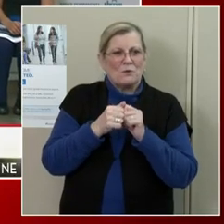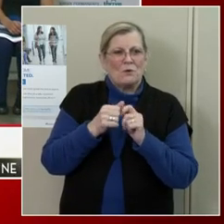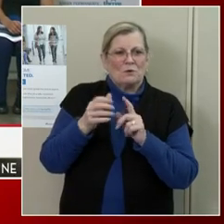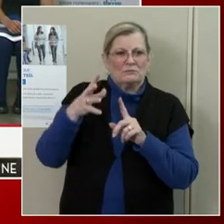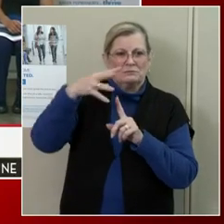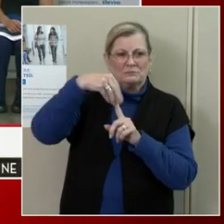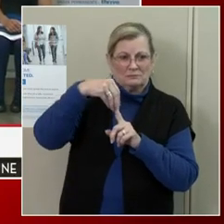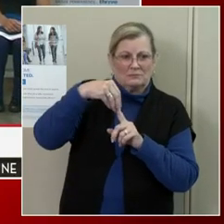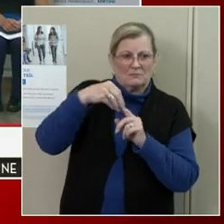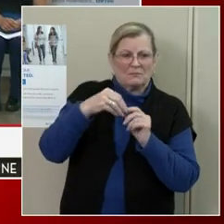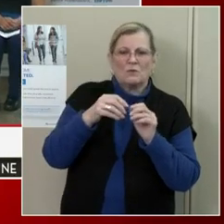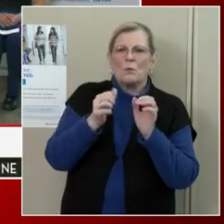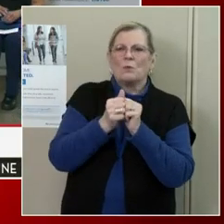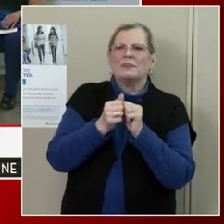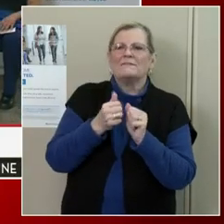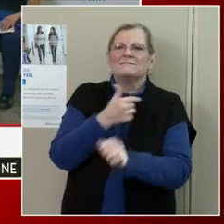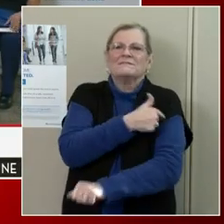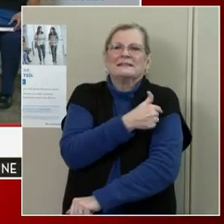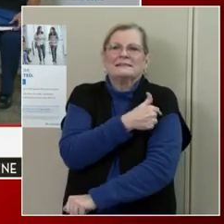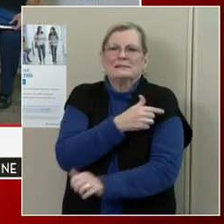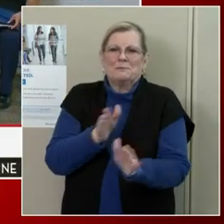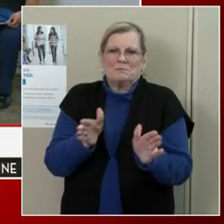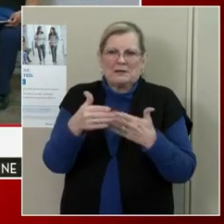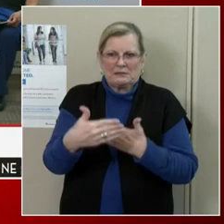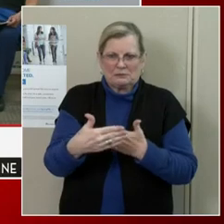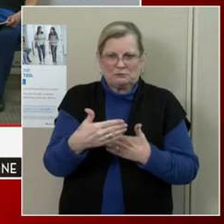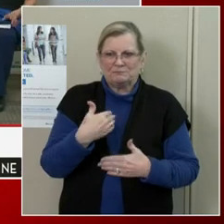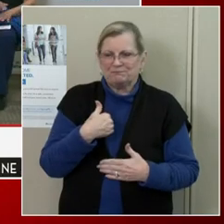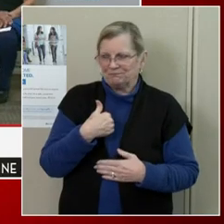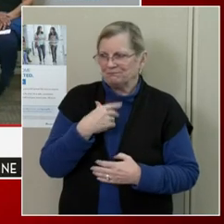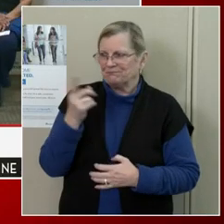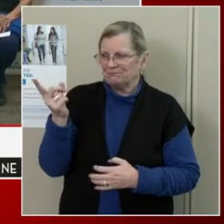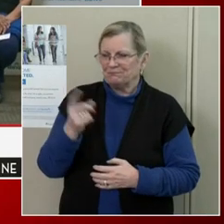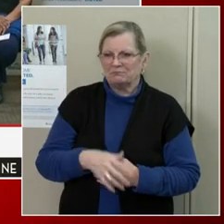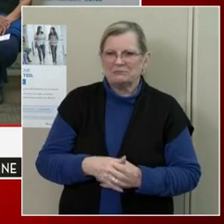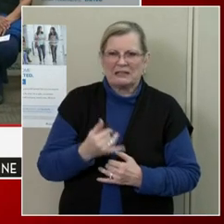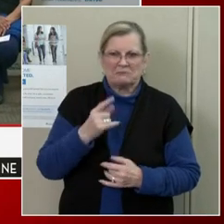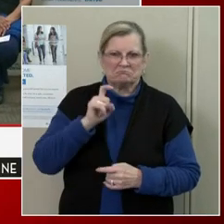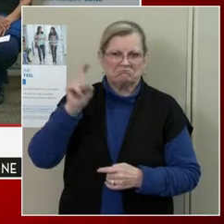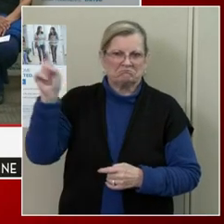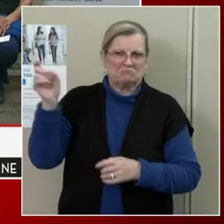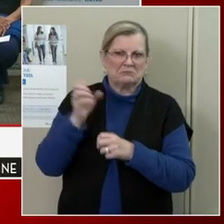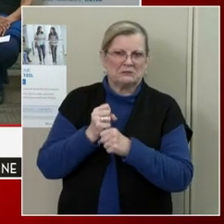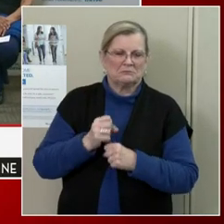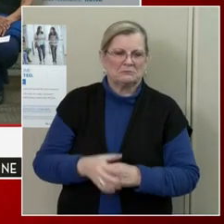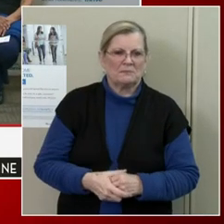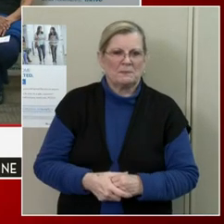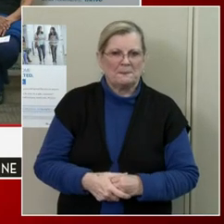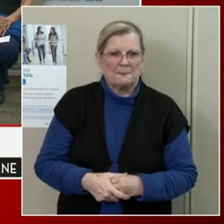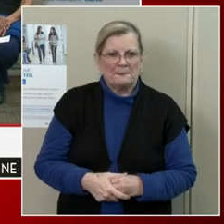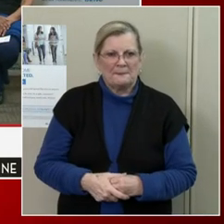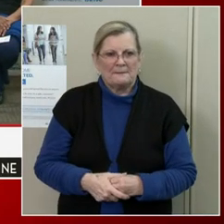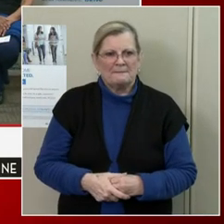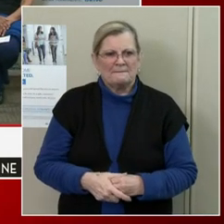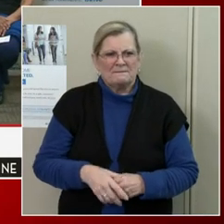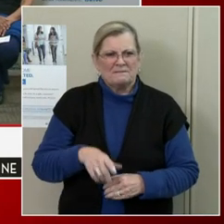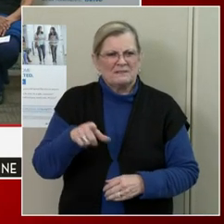But I do need that. No, so these ones aren't wide enough to cause the